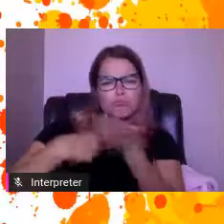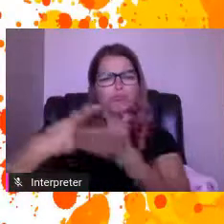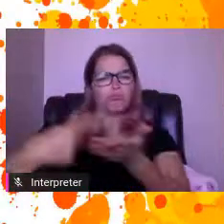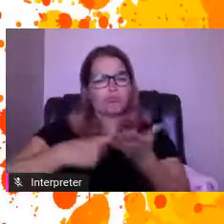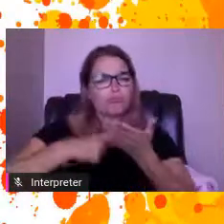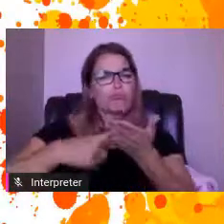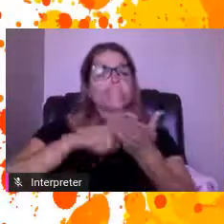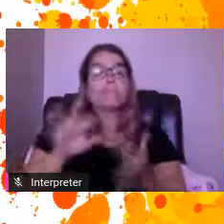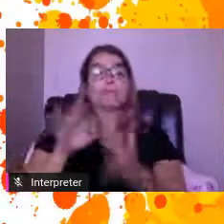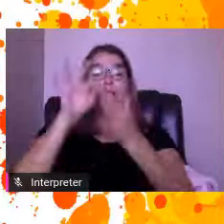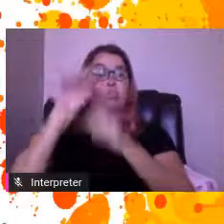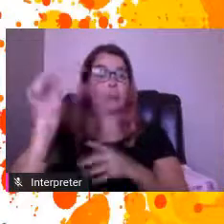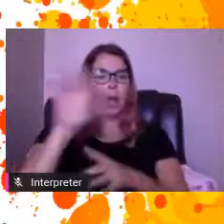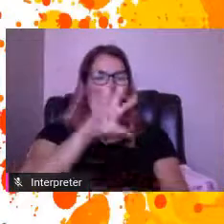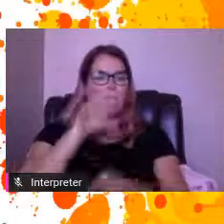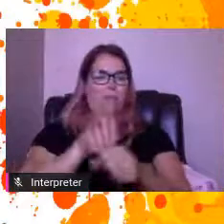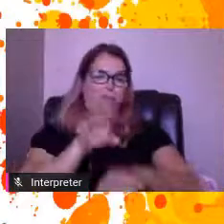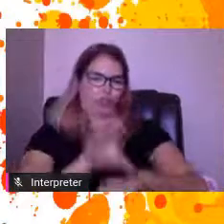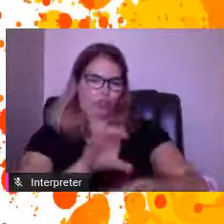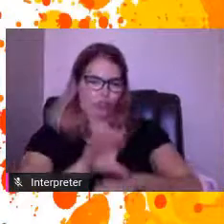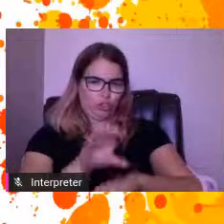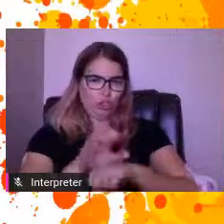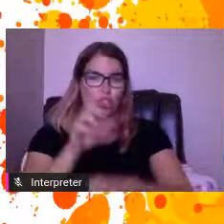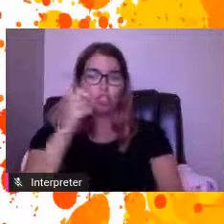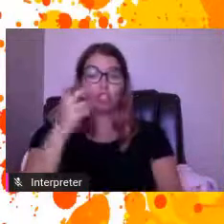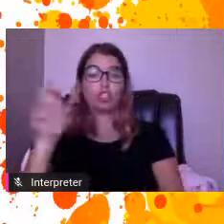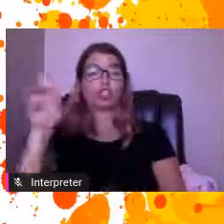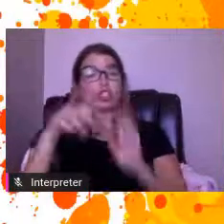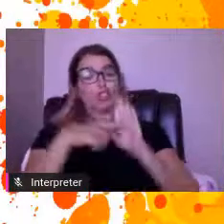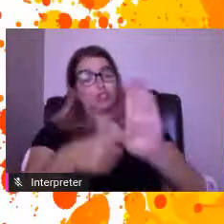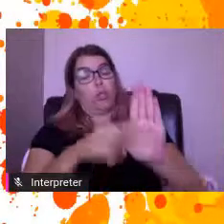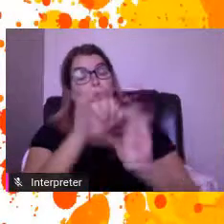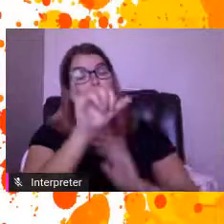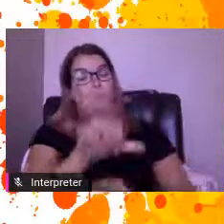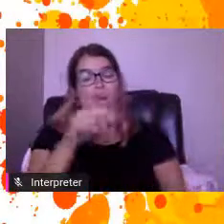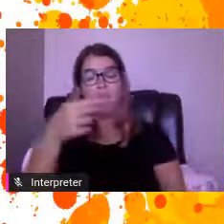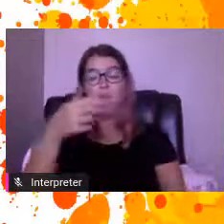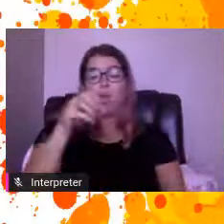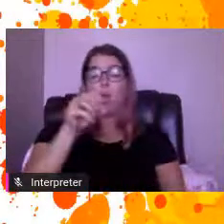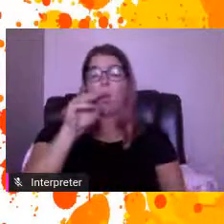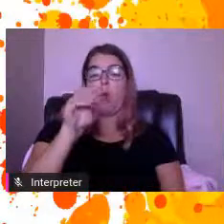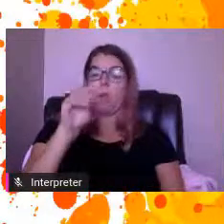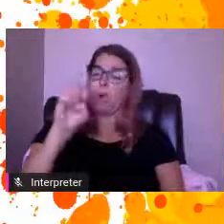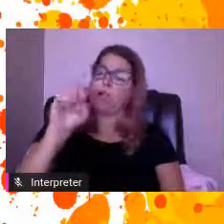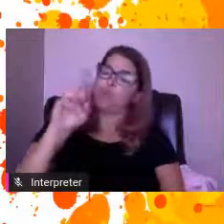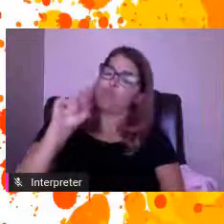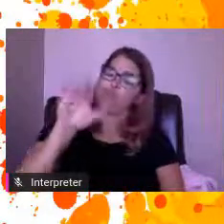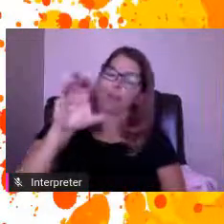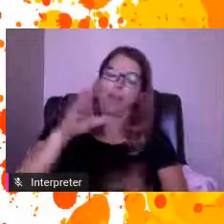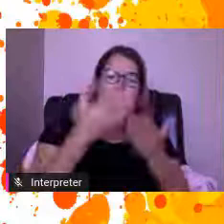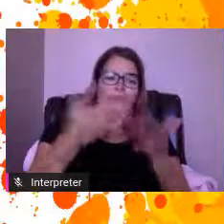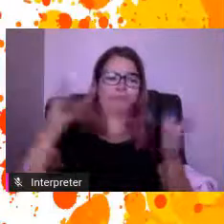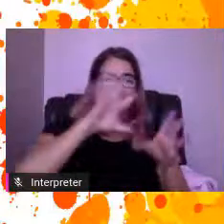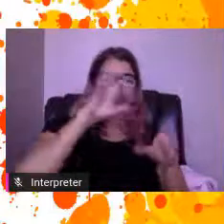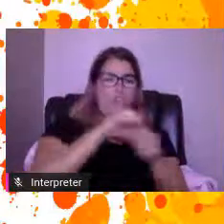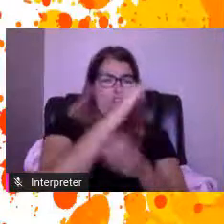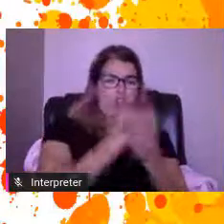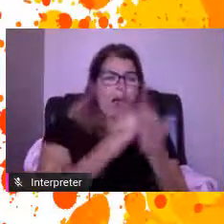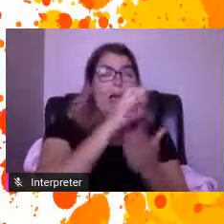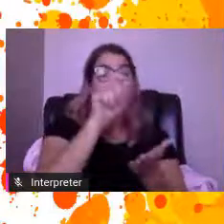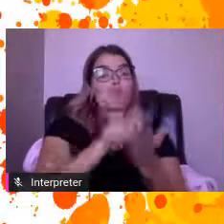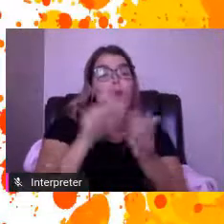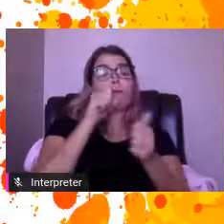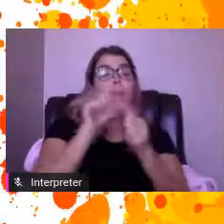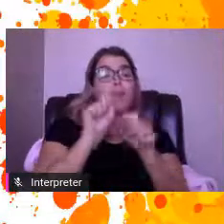church. Dürer depicted homoerotic content in his artwork throughout his lifetime, and wrote letters to his friend Willibald Pirkheimer,